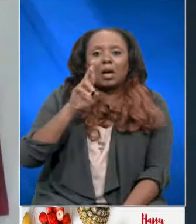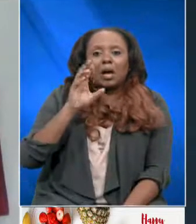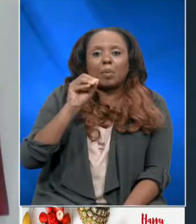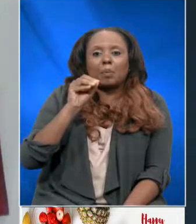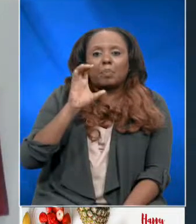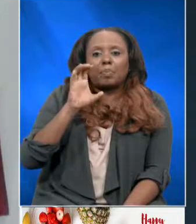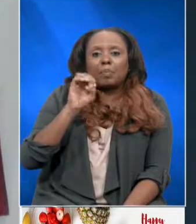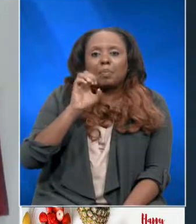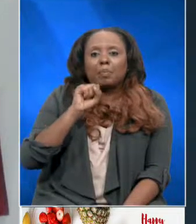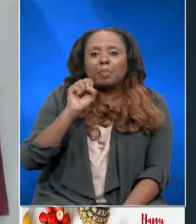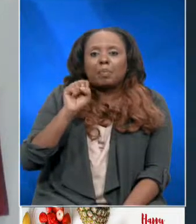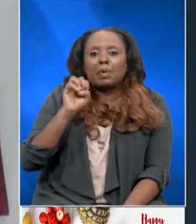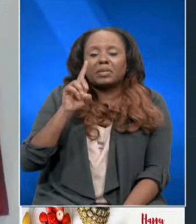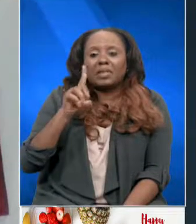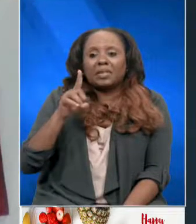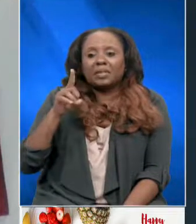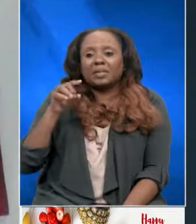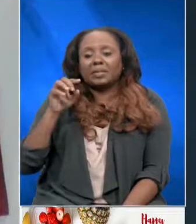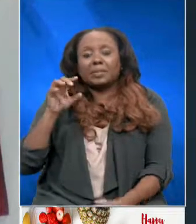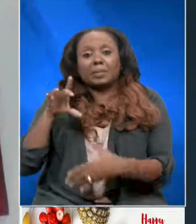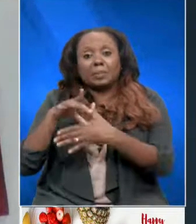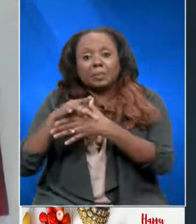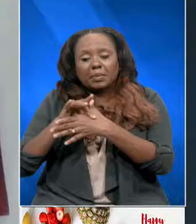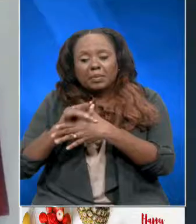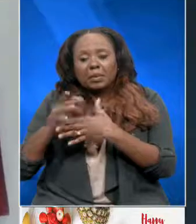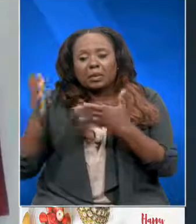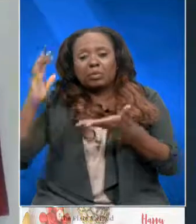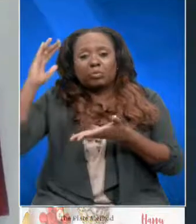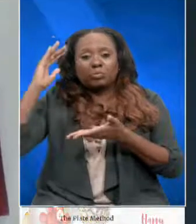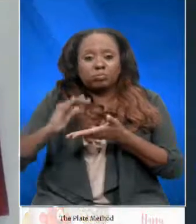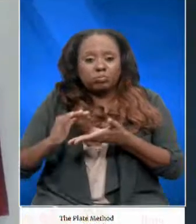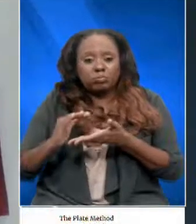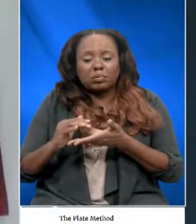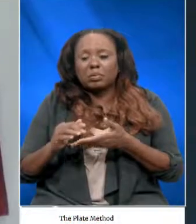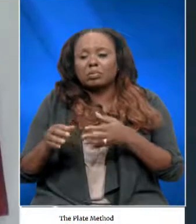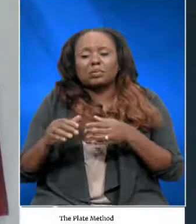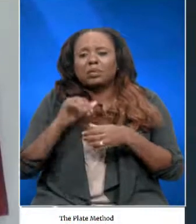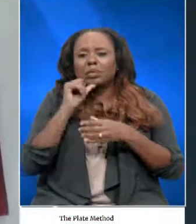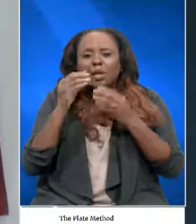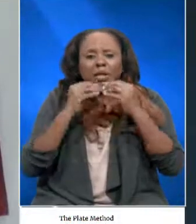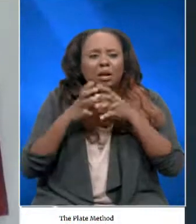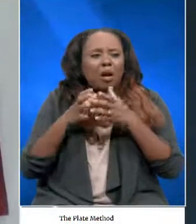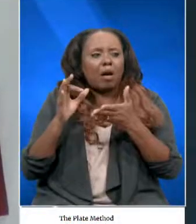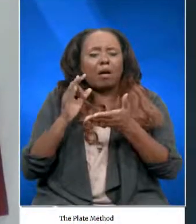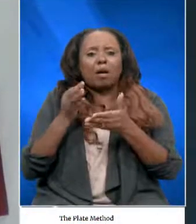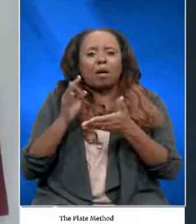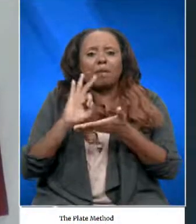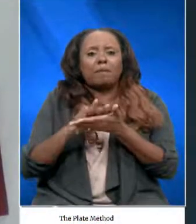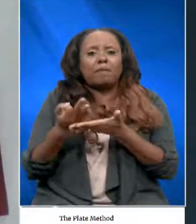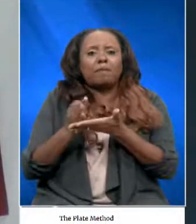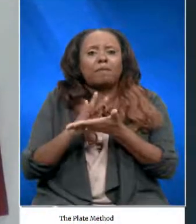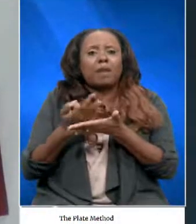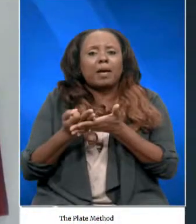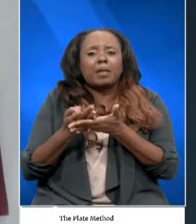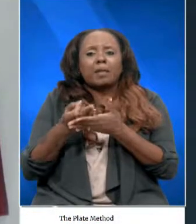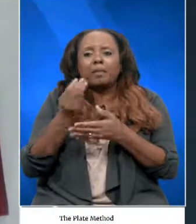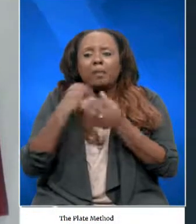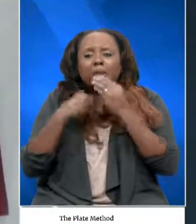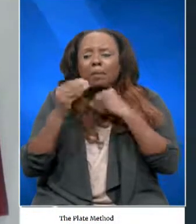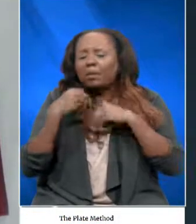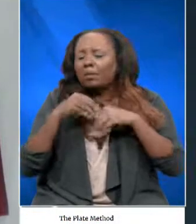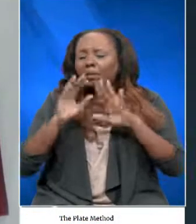to reduce the amount of processed meats that they're eating, reduce the amount of fried foods that you're eating, which adds to your cholesterol